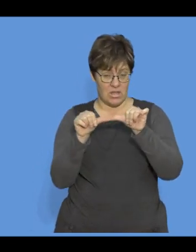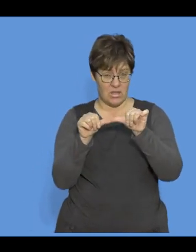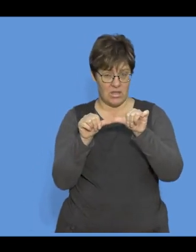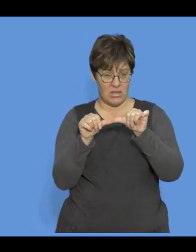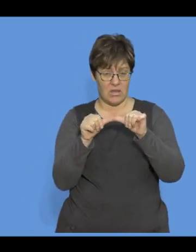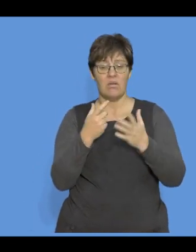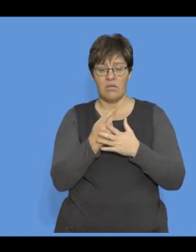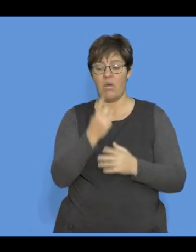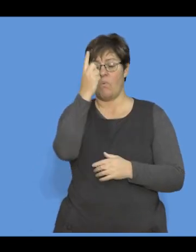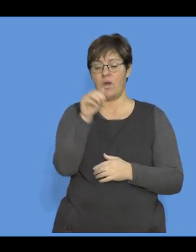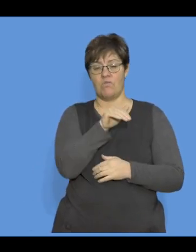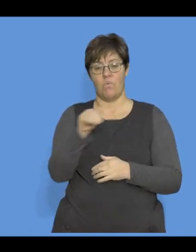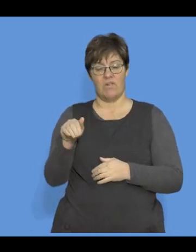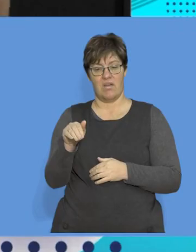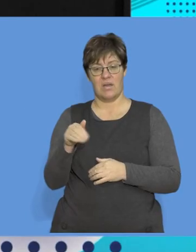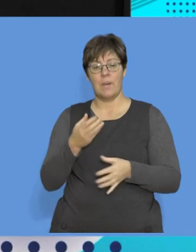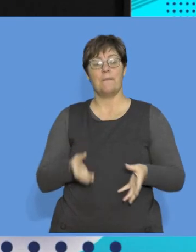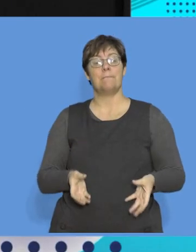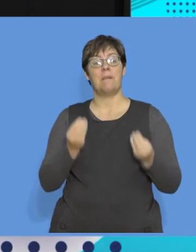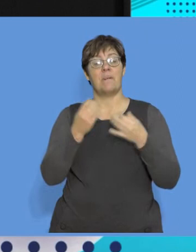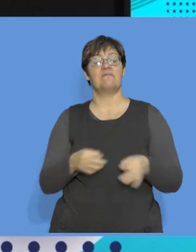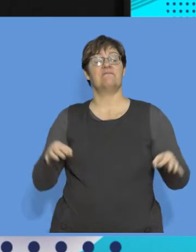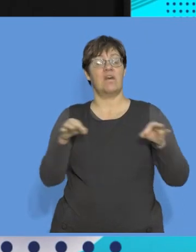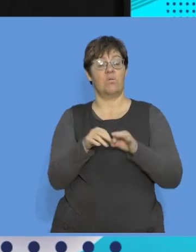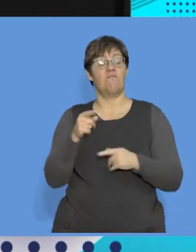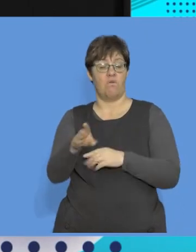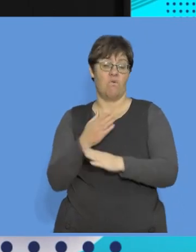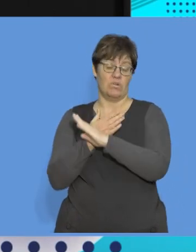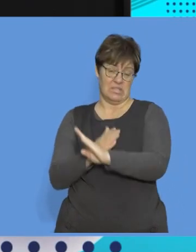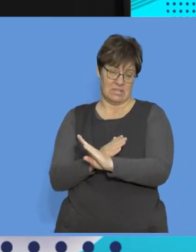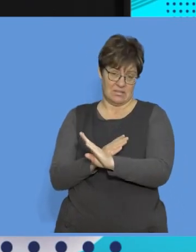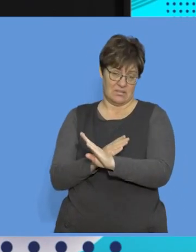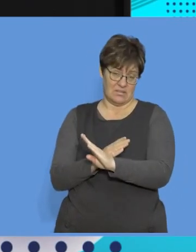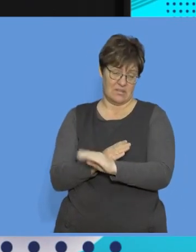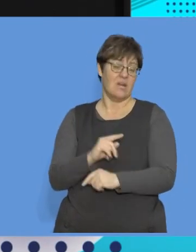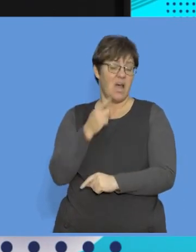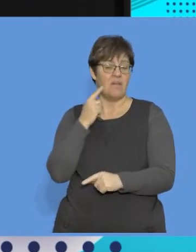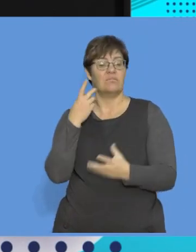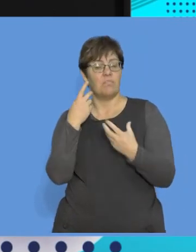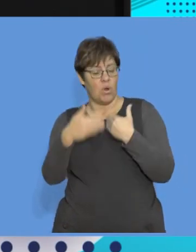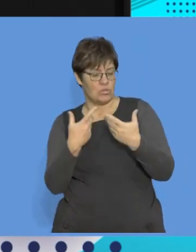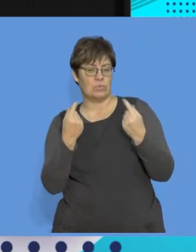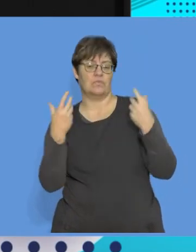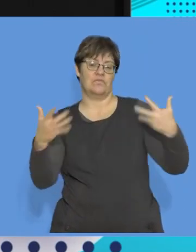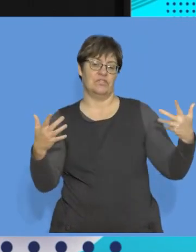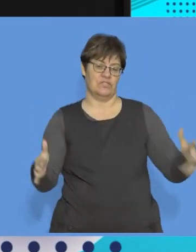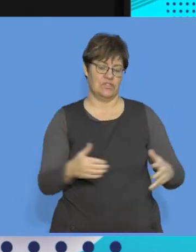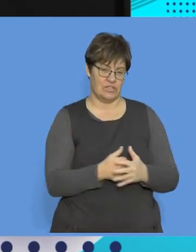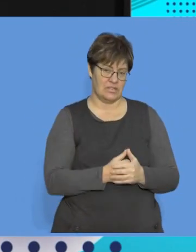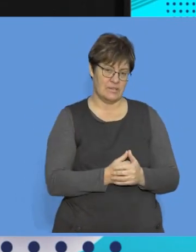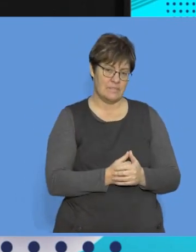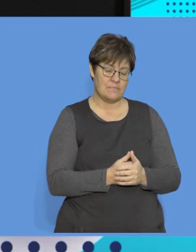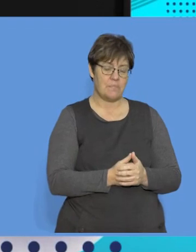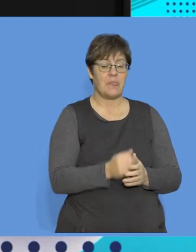1 over, and you'll get a value for the resistance as you've done that process. So please remember, these